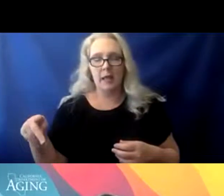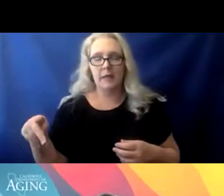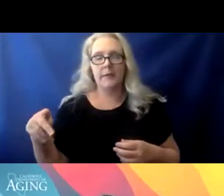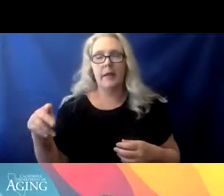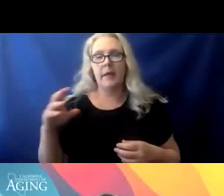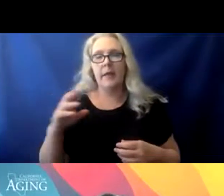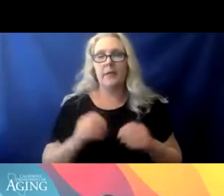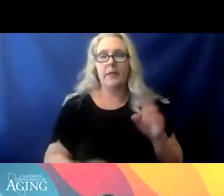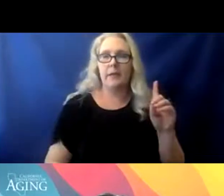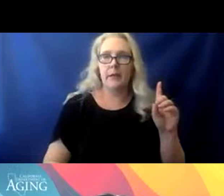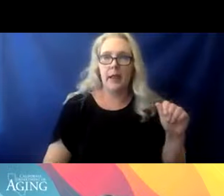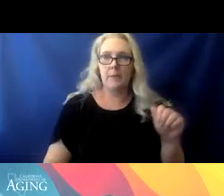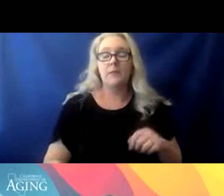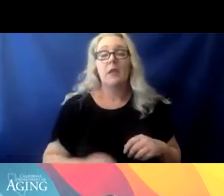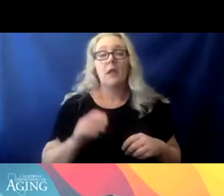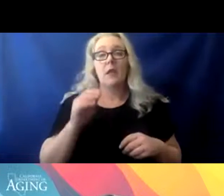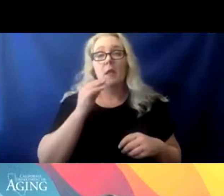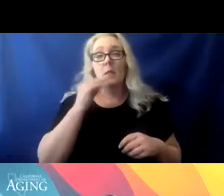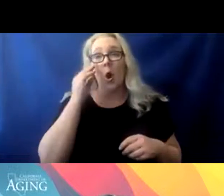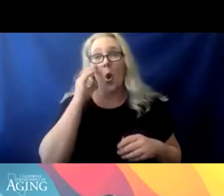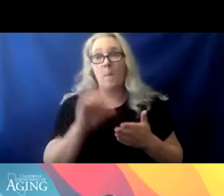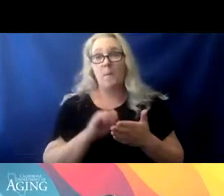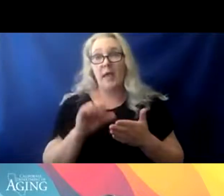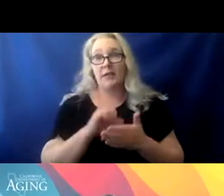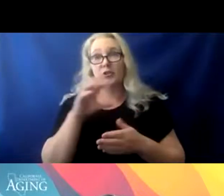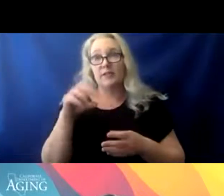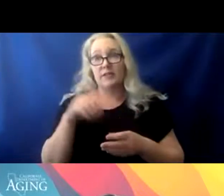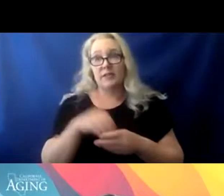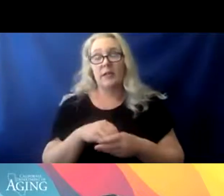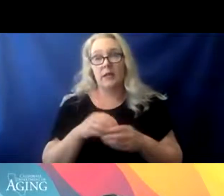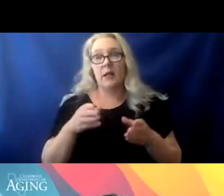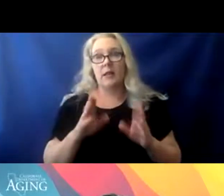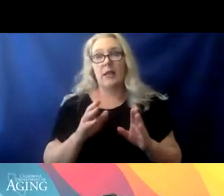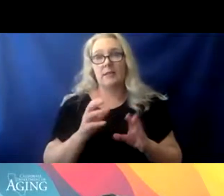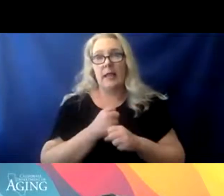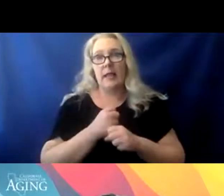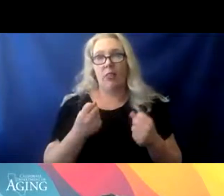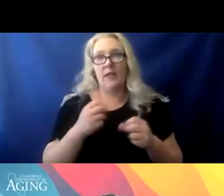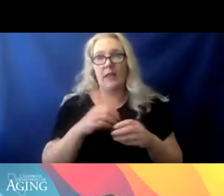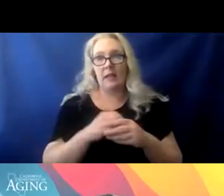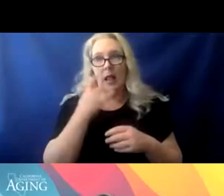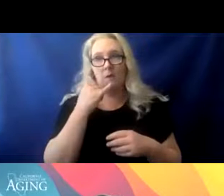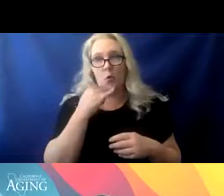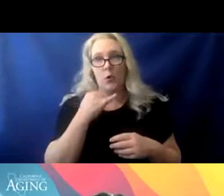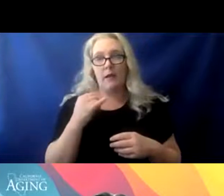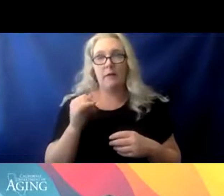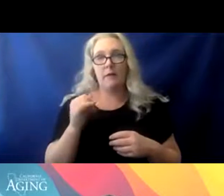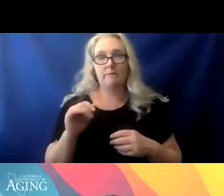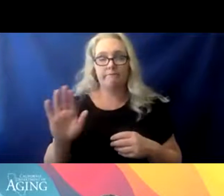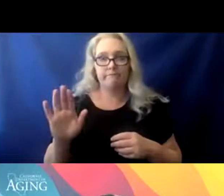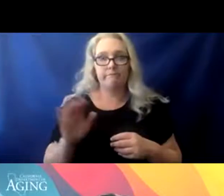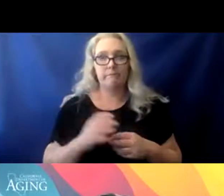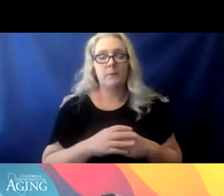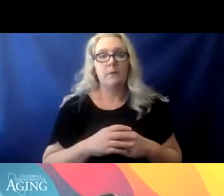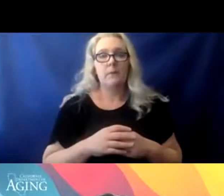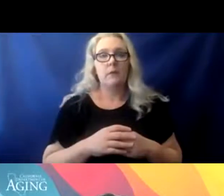that homepage for the data dashboard lives within the Let's Get Healthy California framework. Within that landing page,